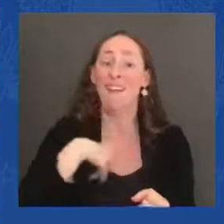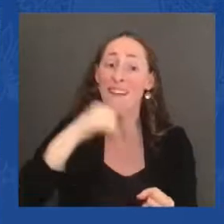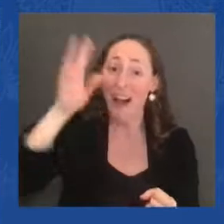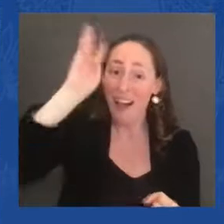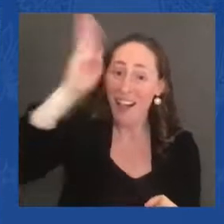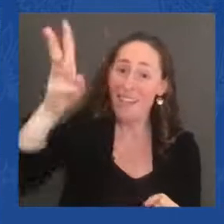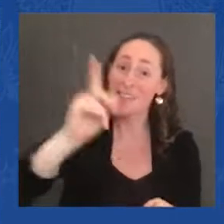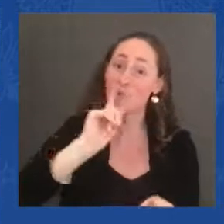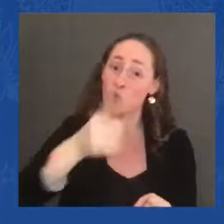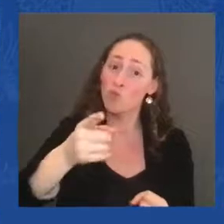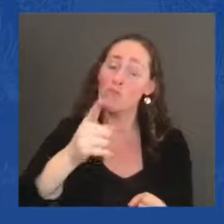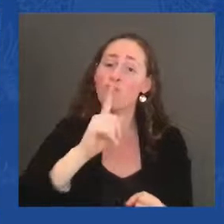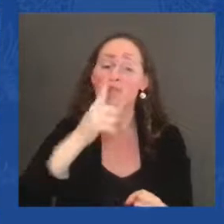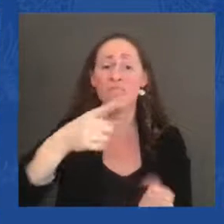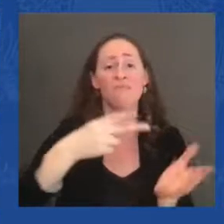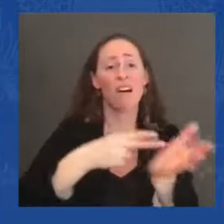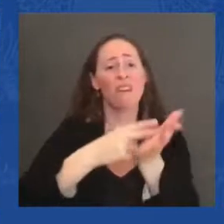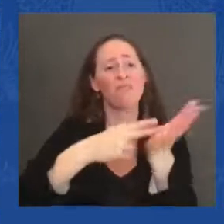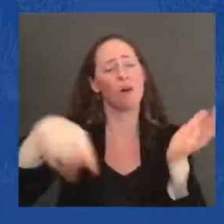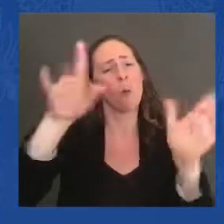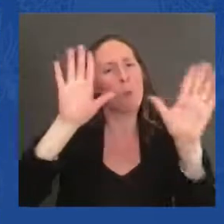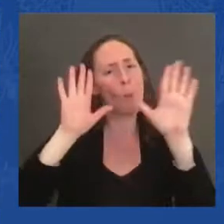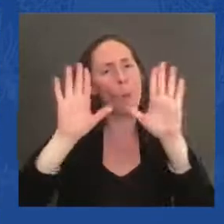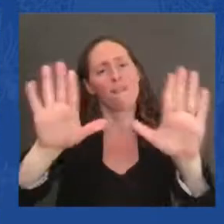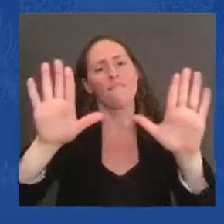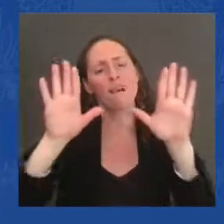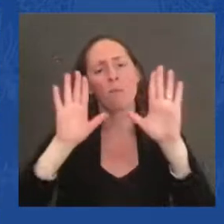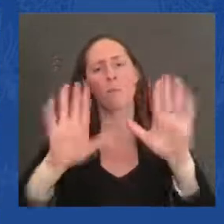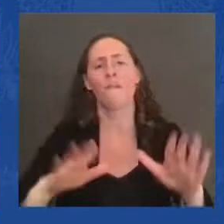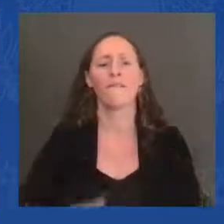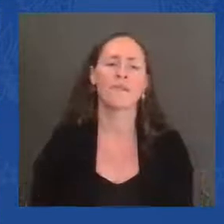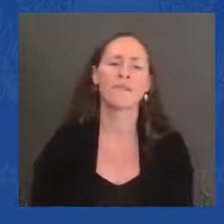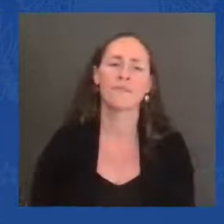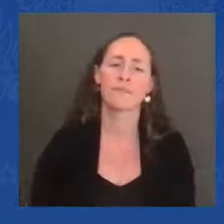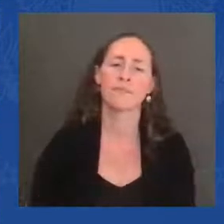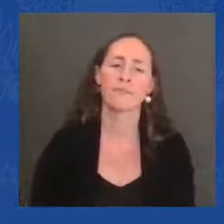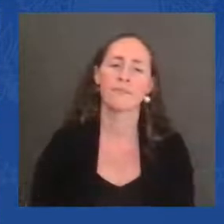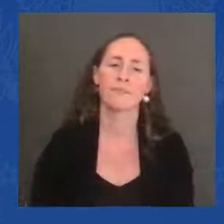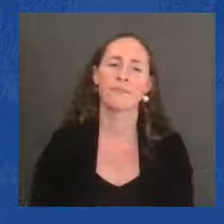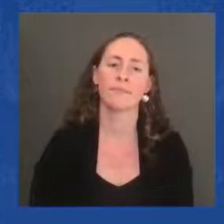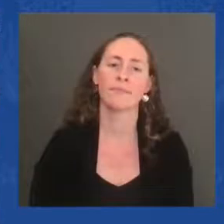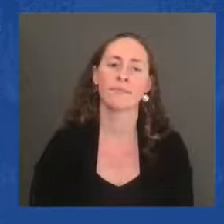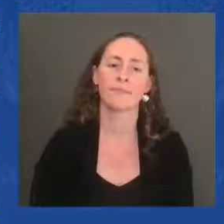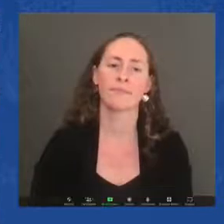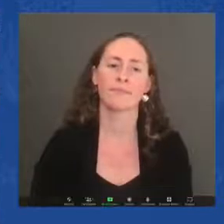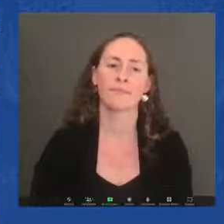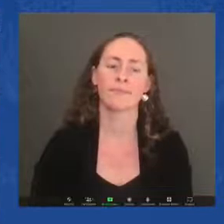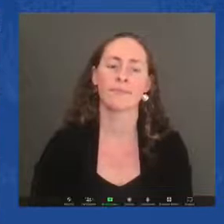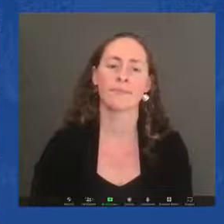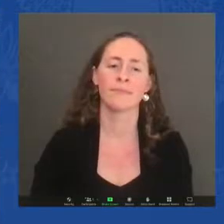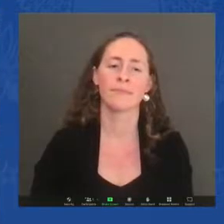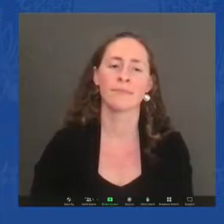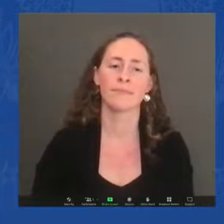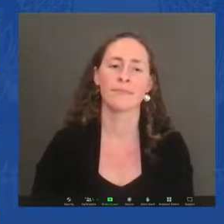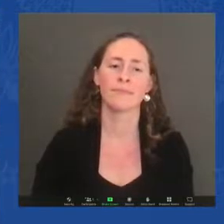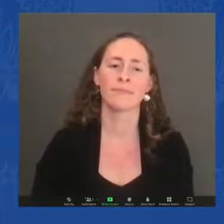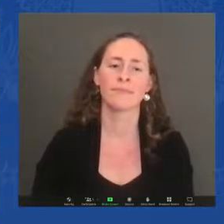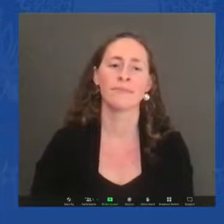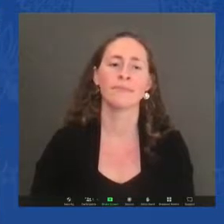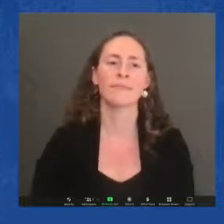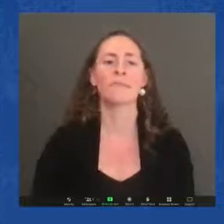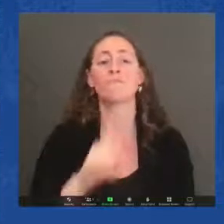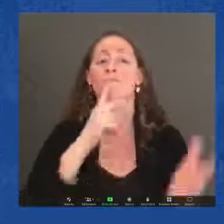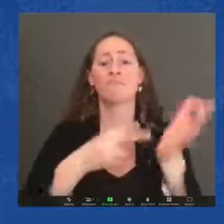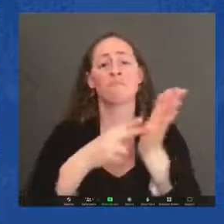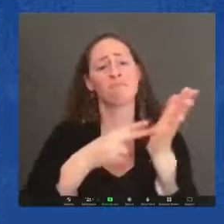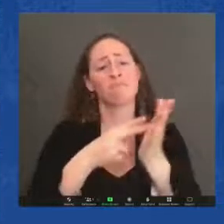relationship with firefighters. I mean it from the bottom of my heart. And we owe you more than just our thanks. We owe you what you need to